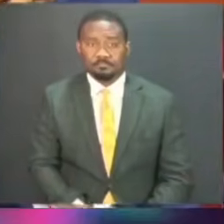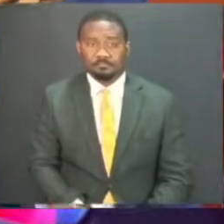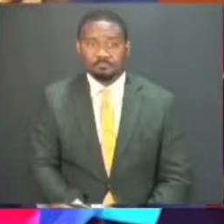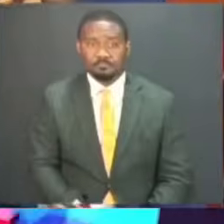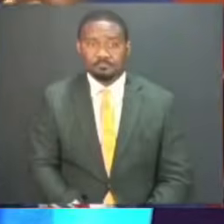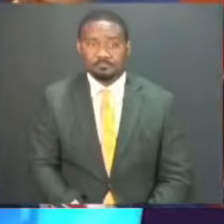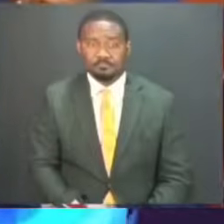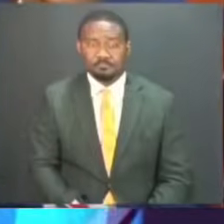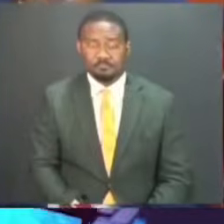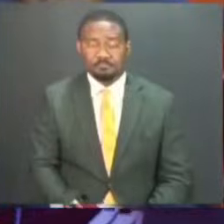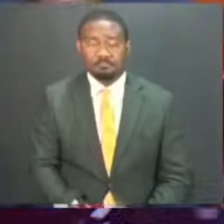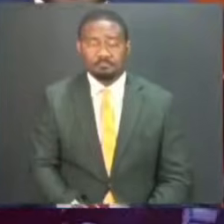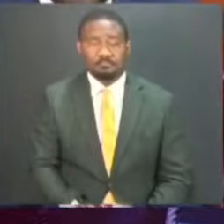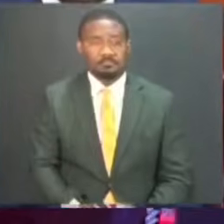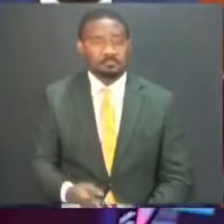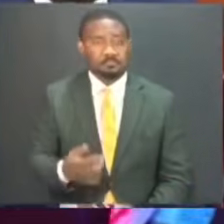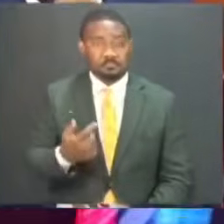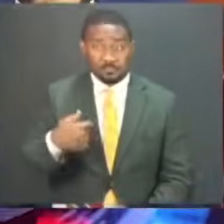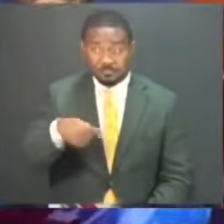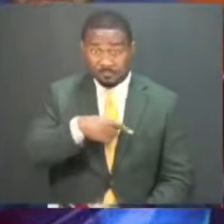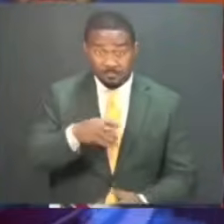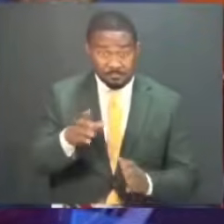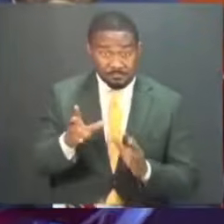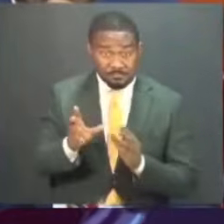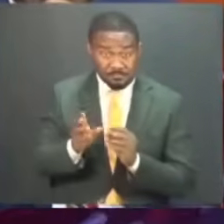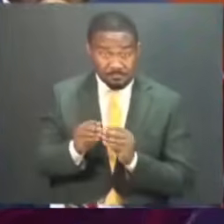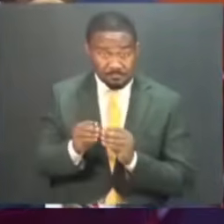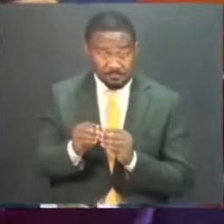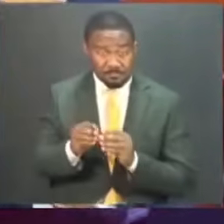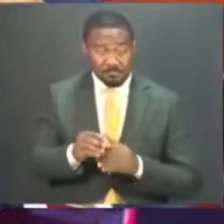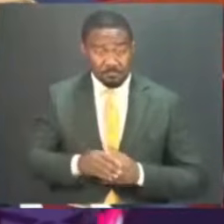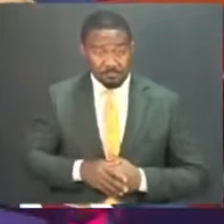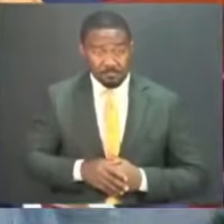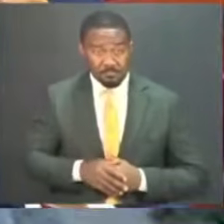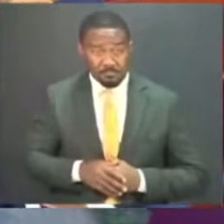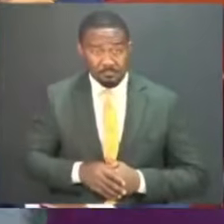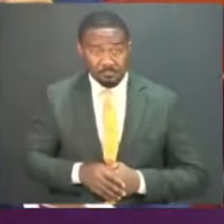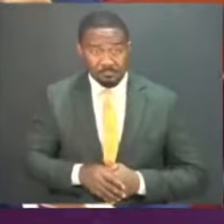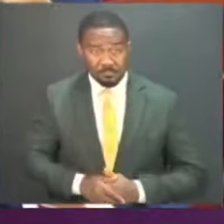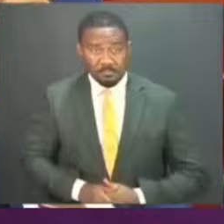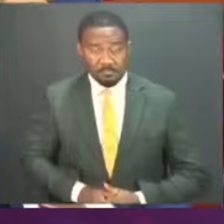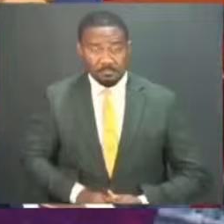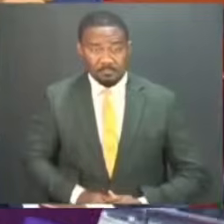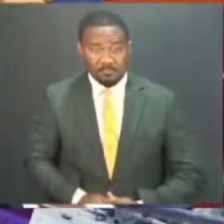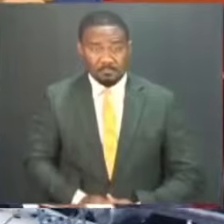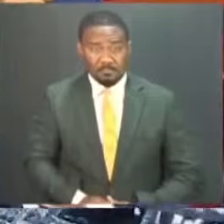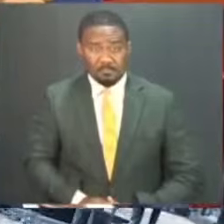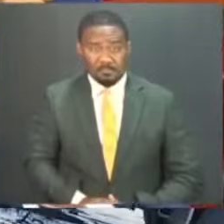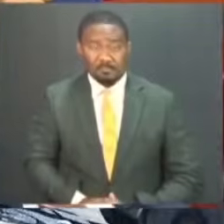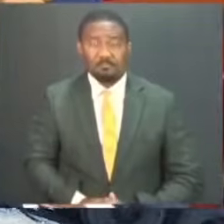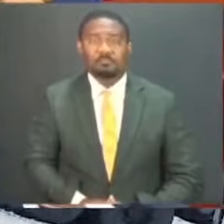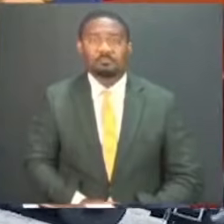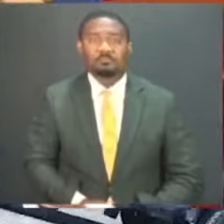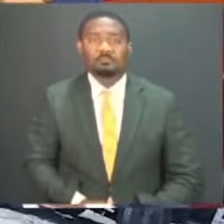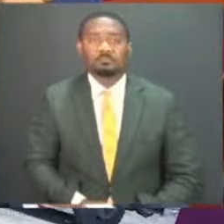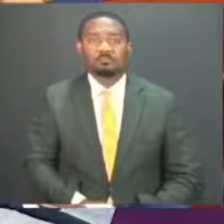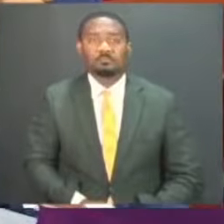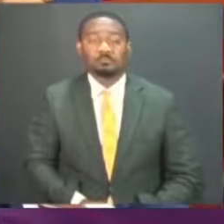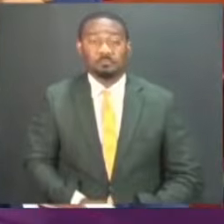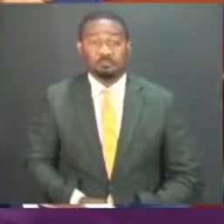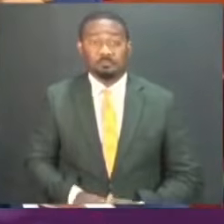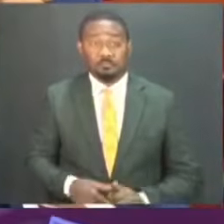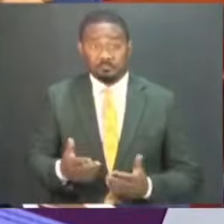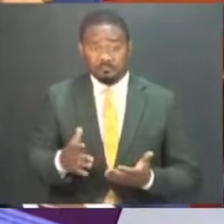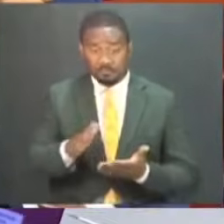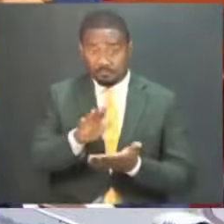we had a meeting and the understanding was that the paper